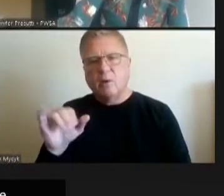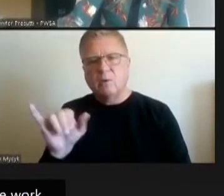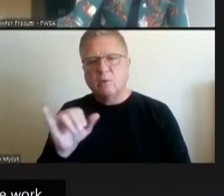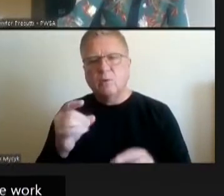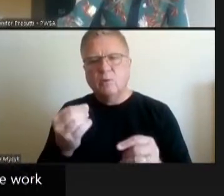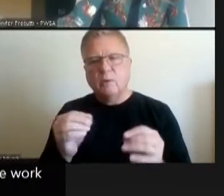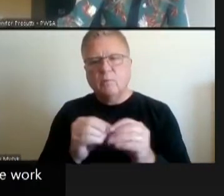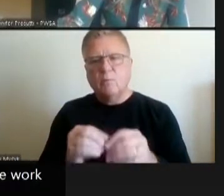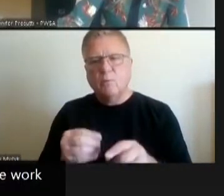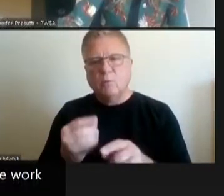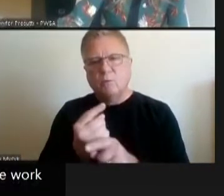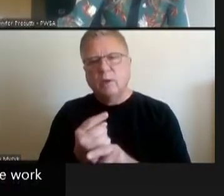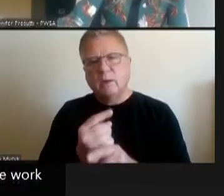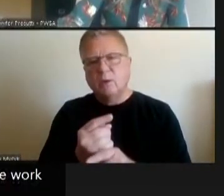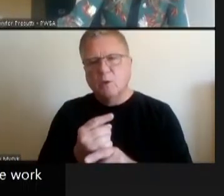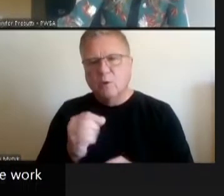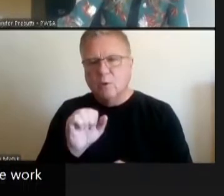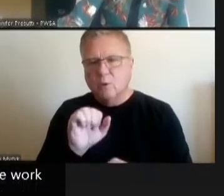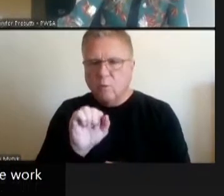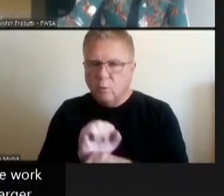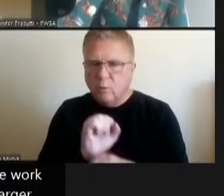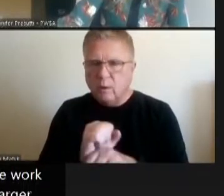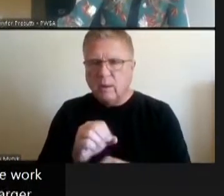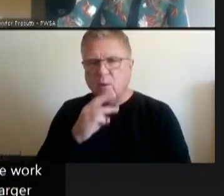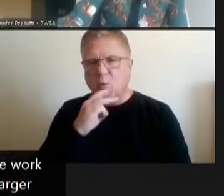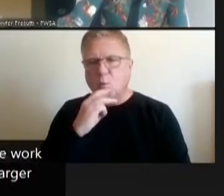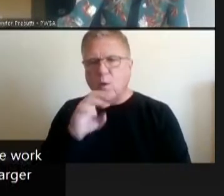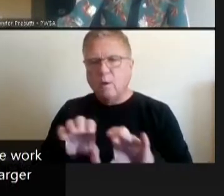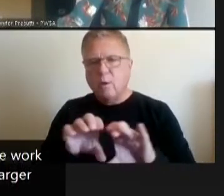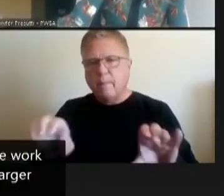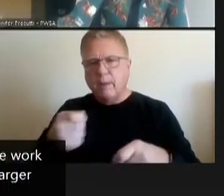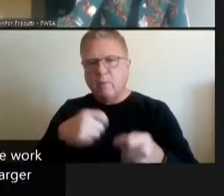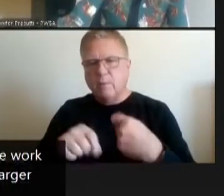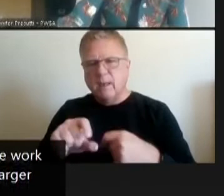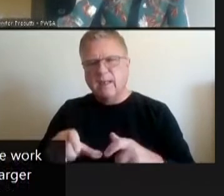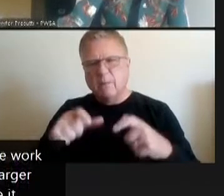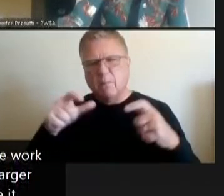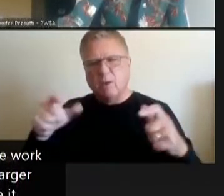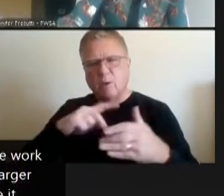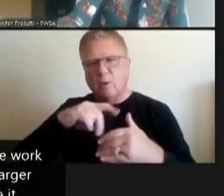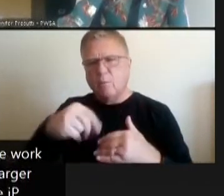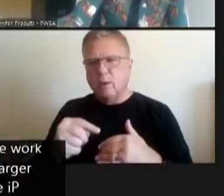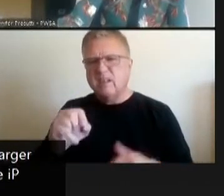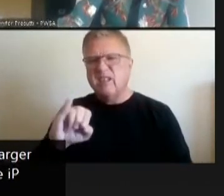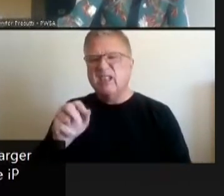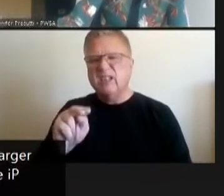like water main replacement and some of the larger projects that Jen's going to touch on in the CIP section.